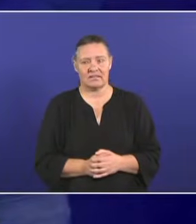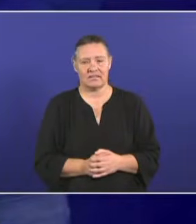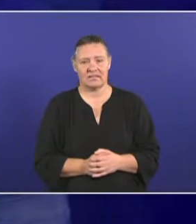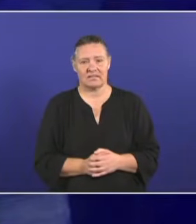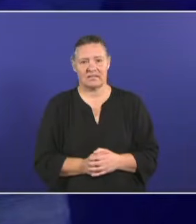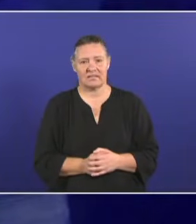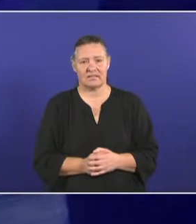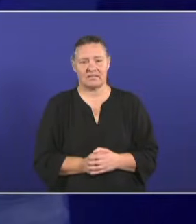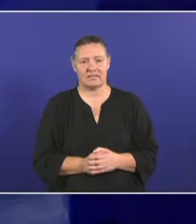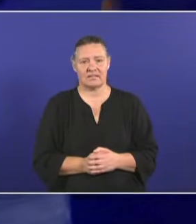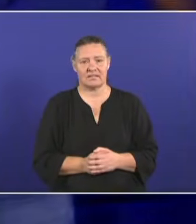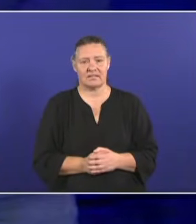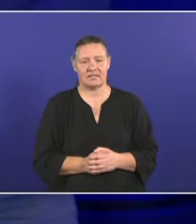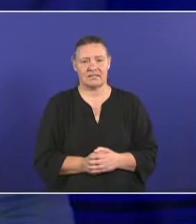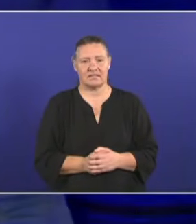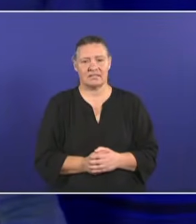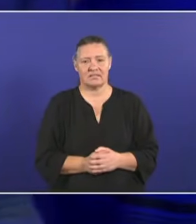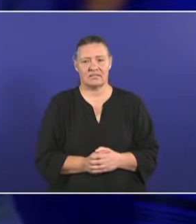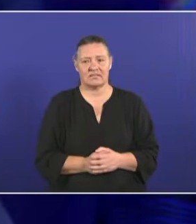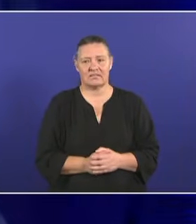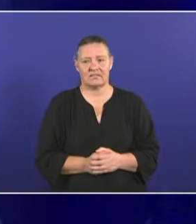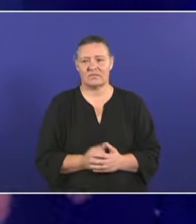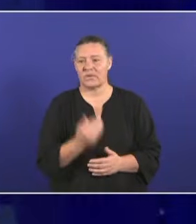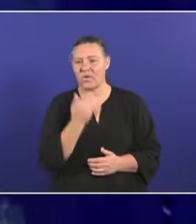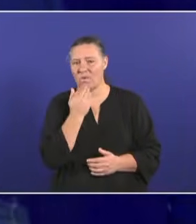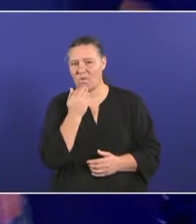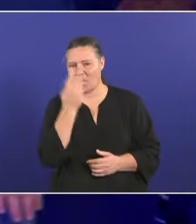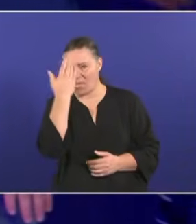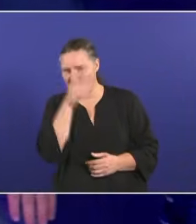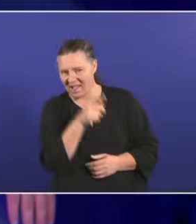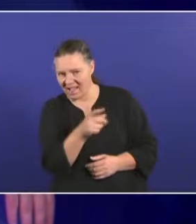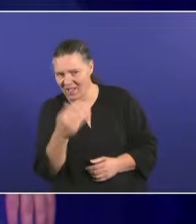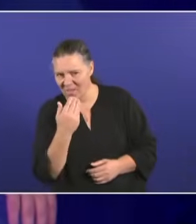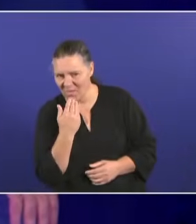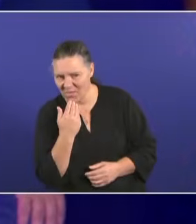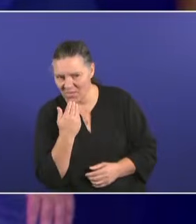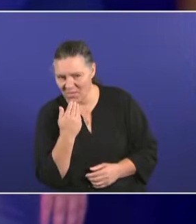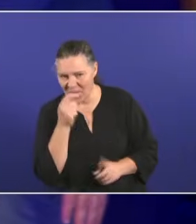Okay, are you ready to hear who is your newly elected federal chairperson?